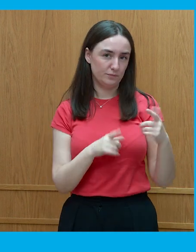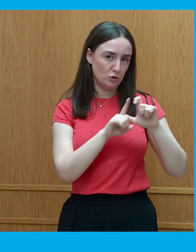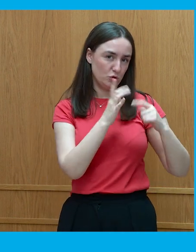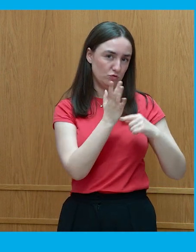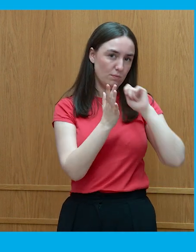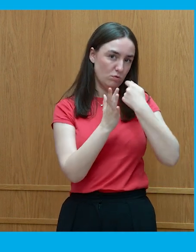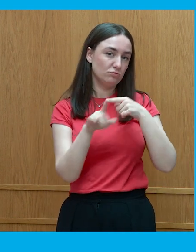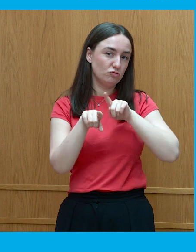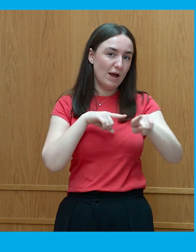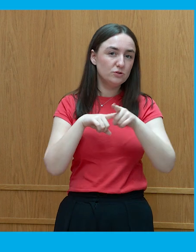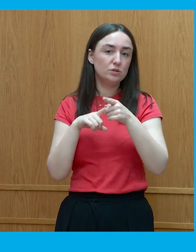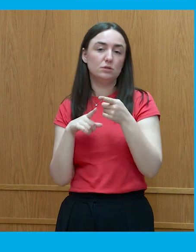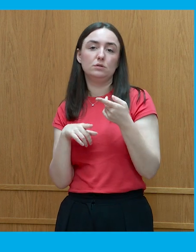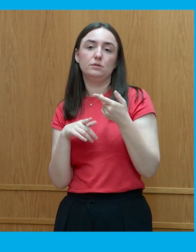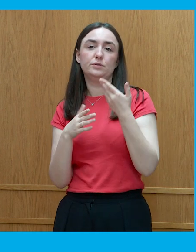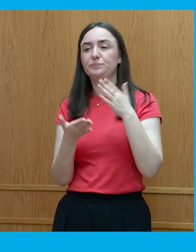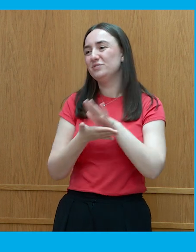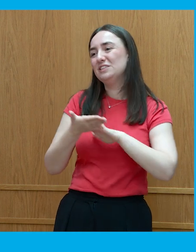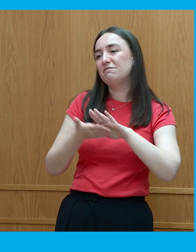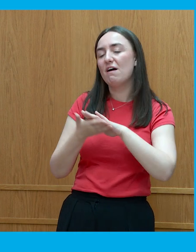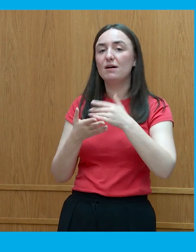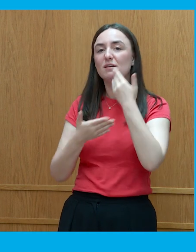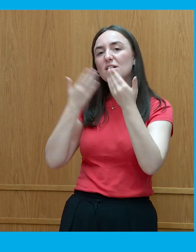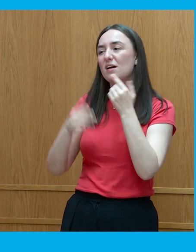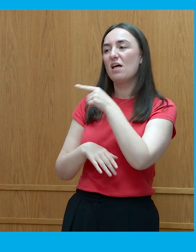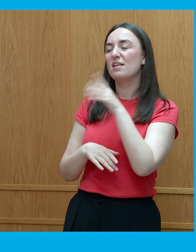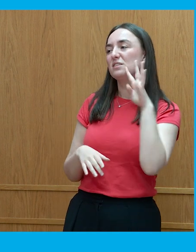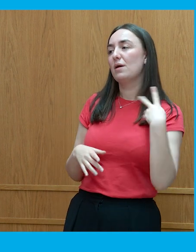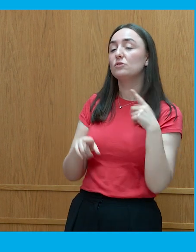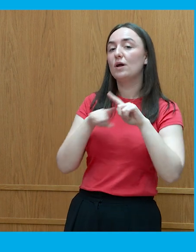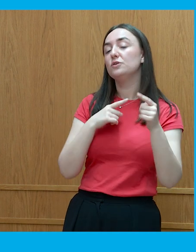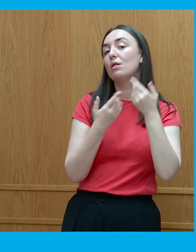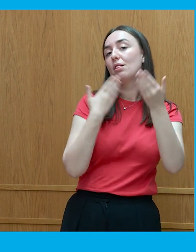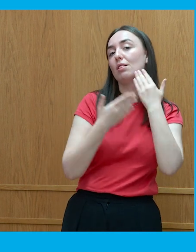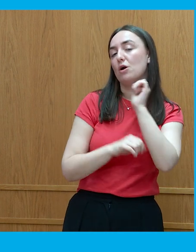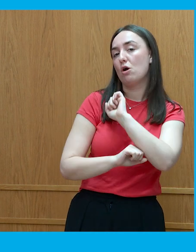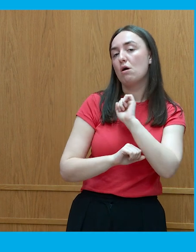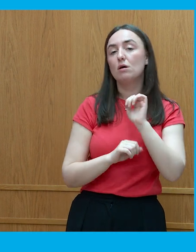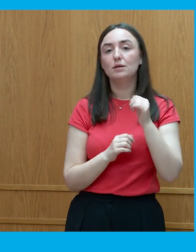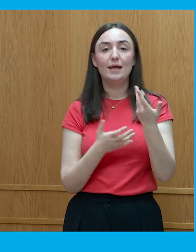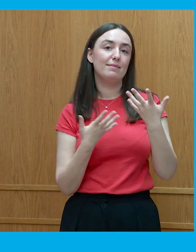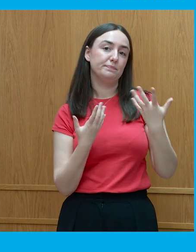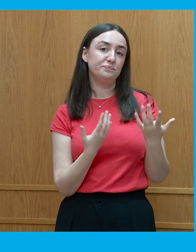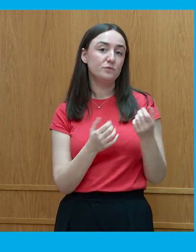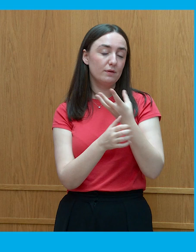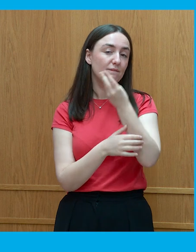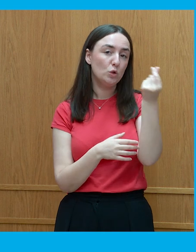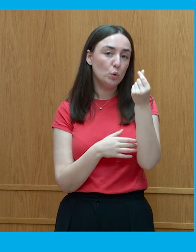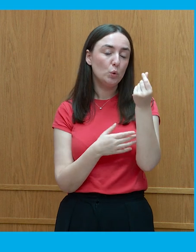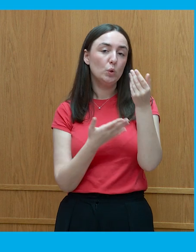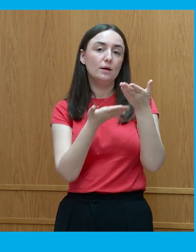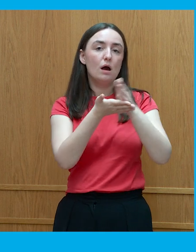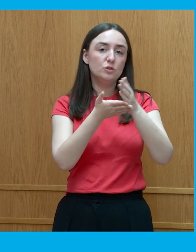of the median swing voter in a handful of states, because that's where this election will be decided. And